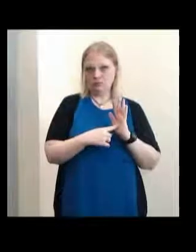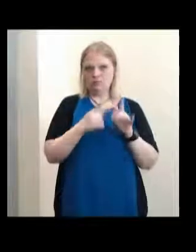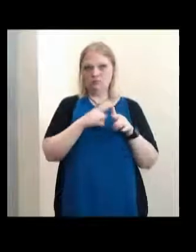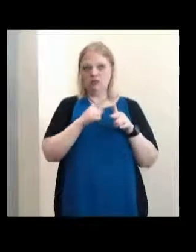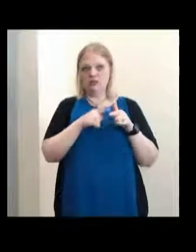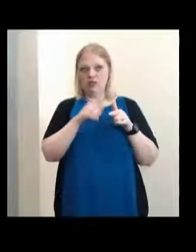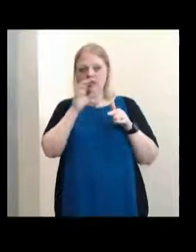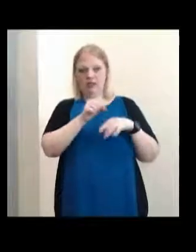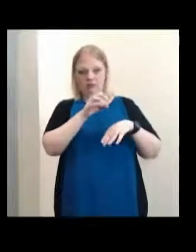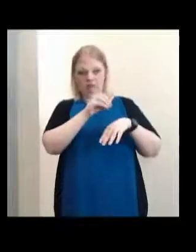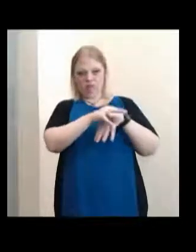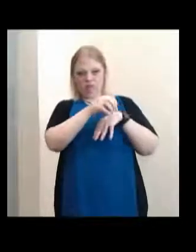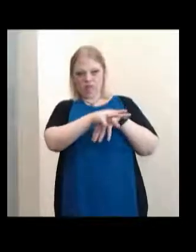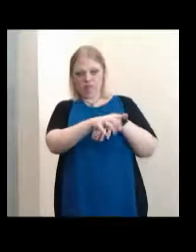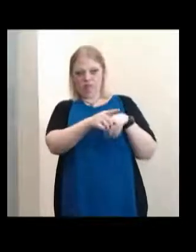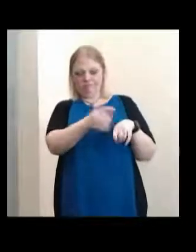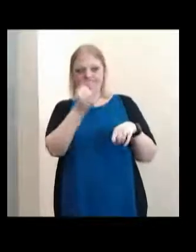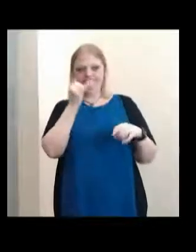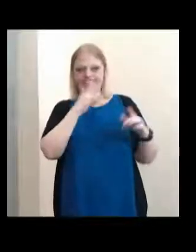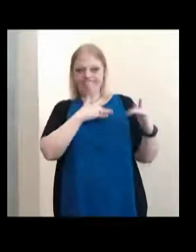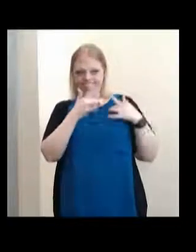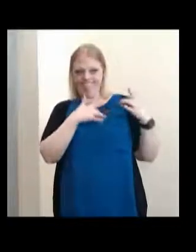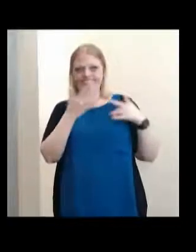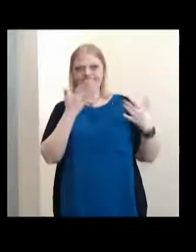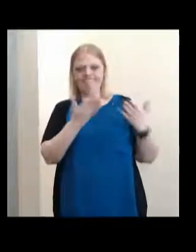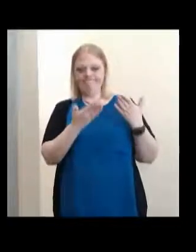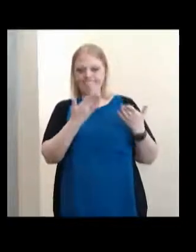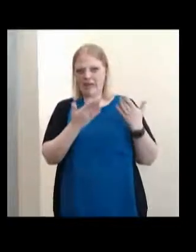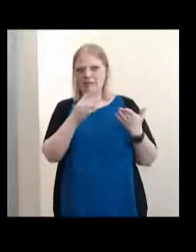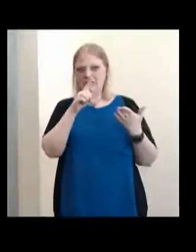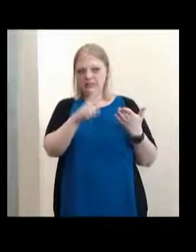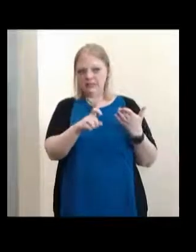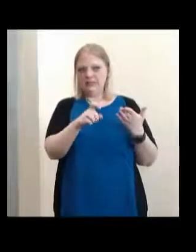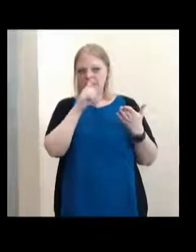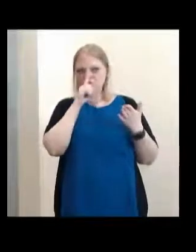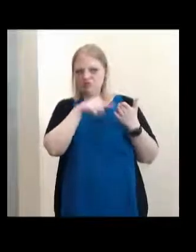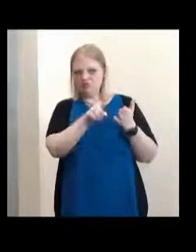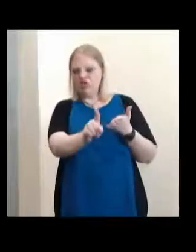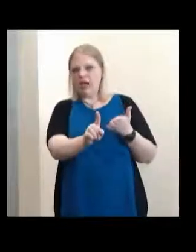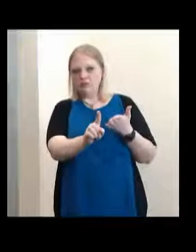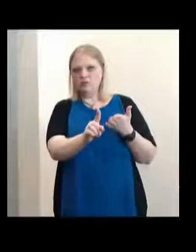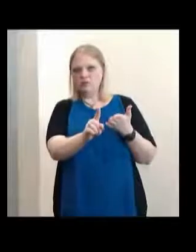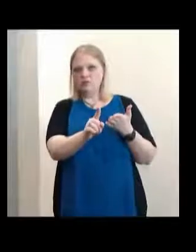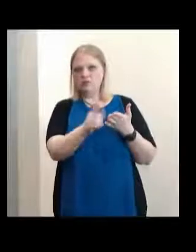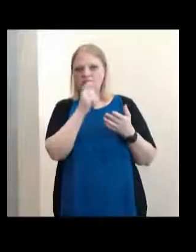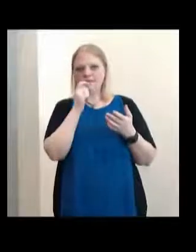if we're concerned that they may need to get checked for COVID-19.